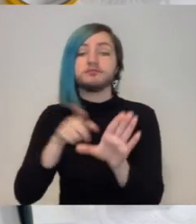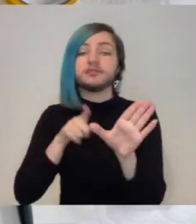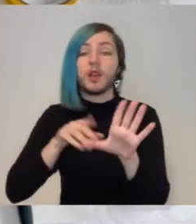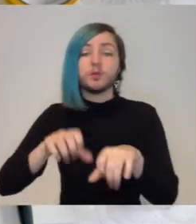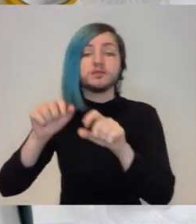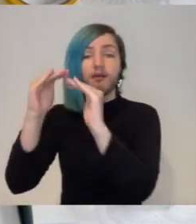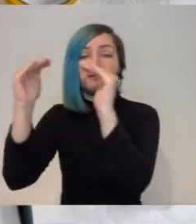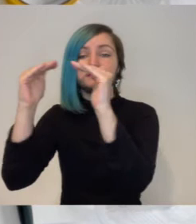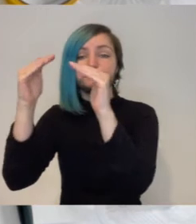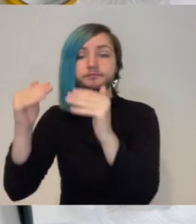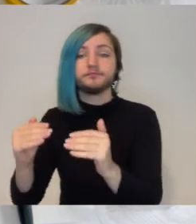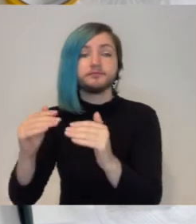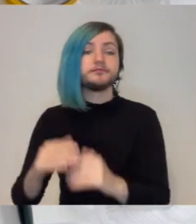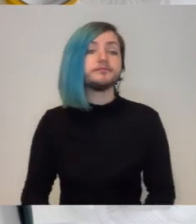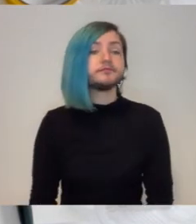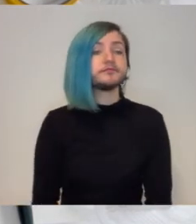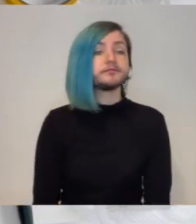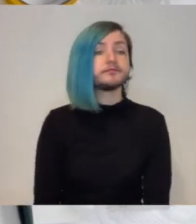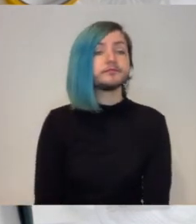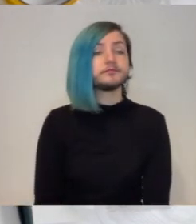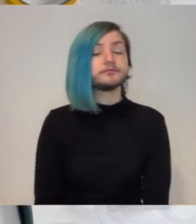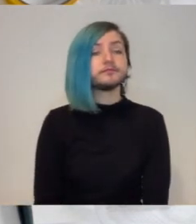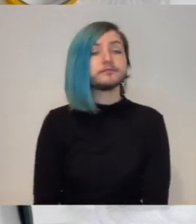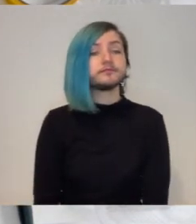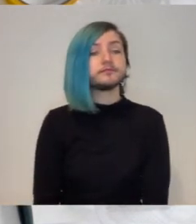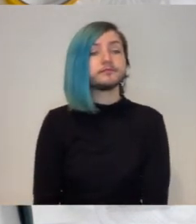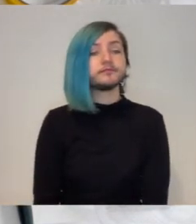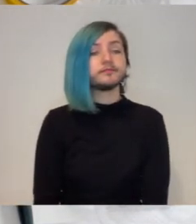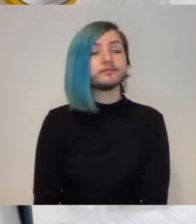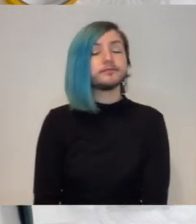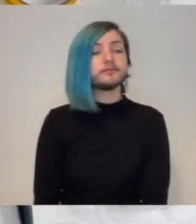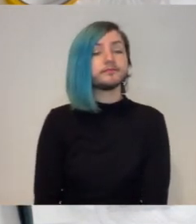and work my way down